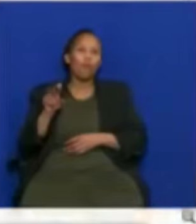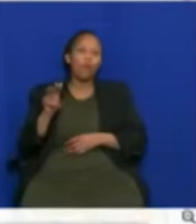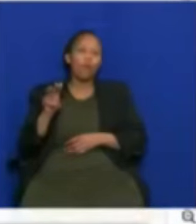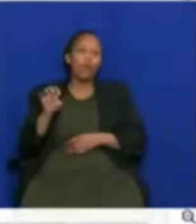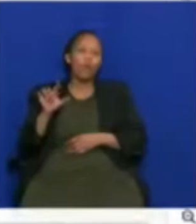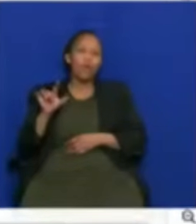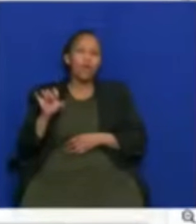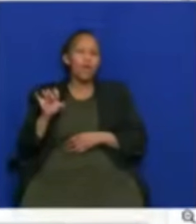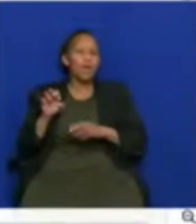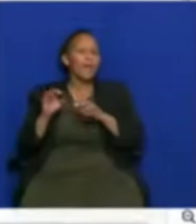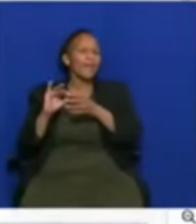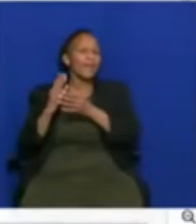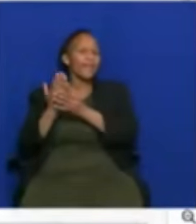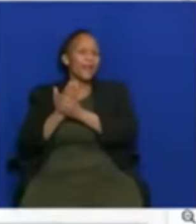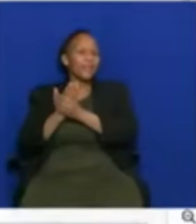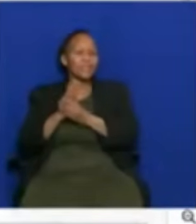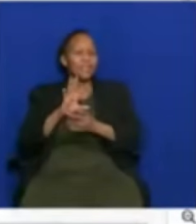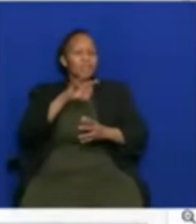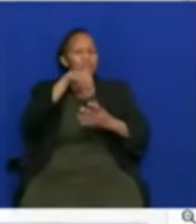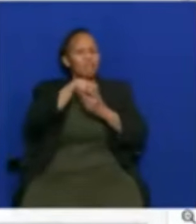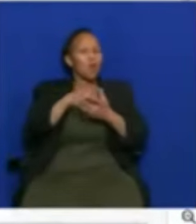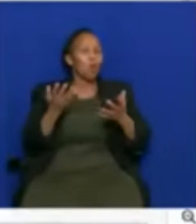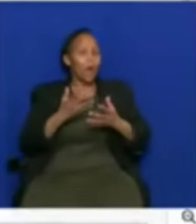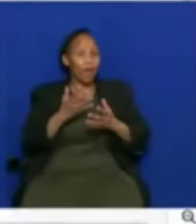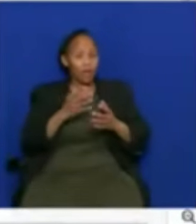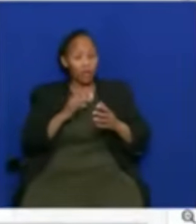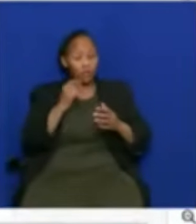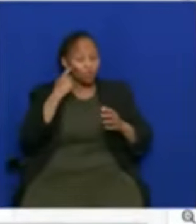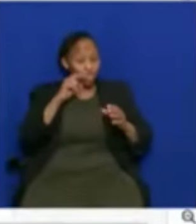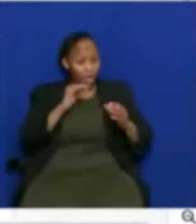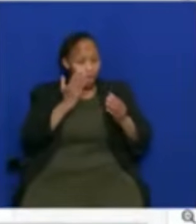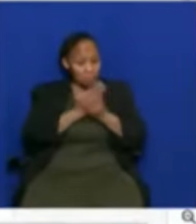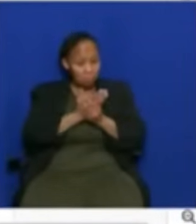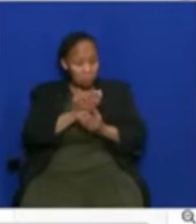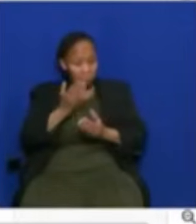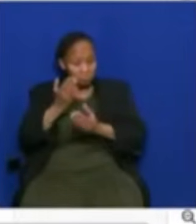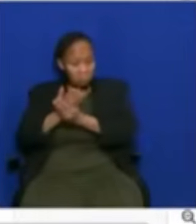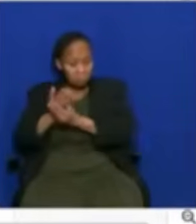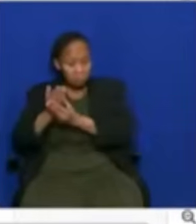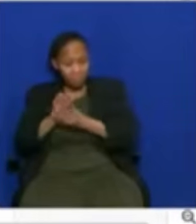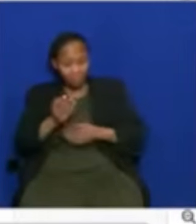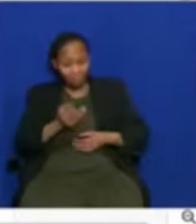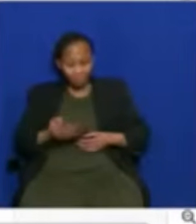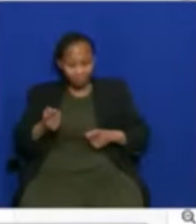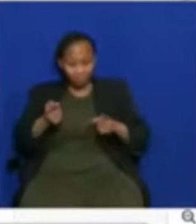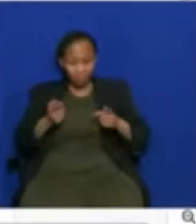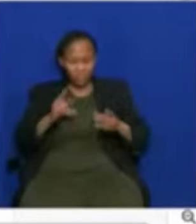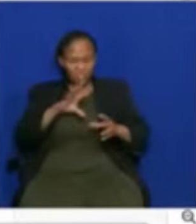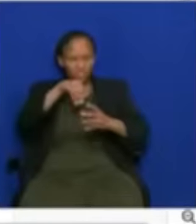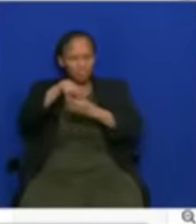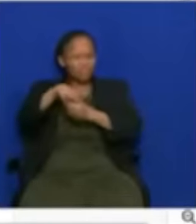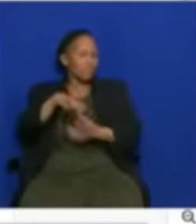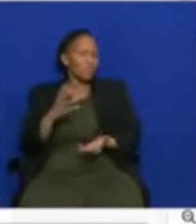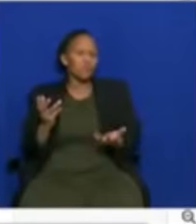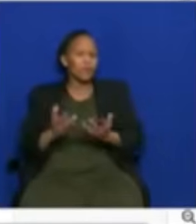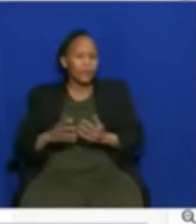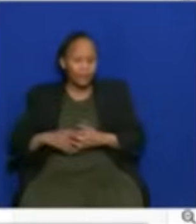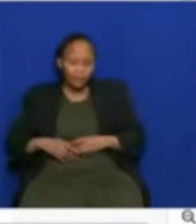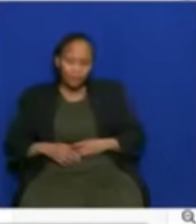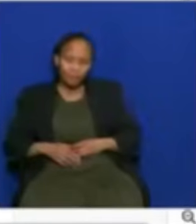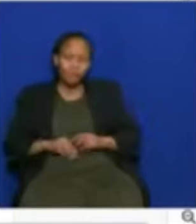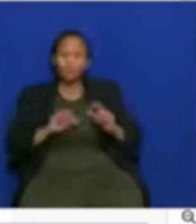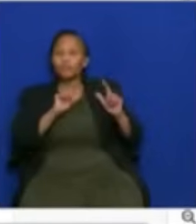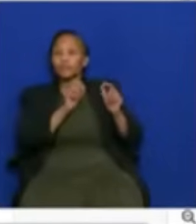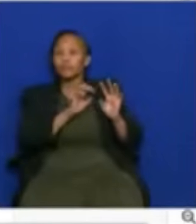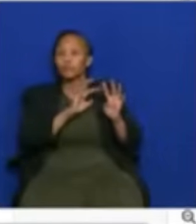Chair, Commissioners, when I look at what is here in the dockets, and I'm looking